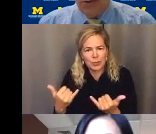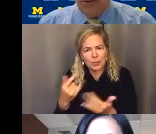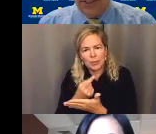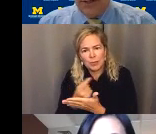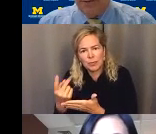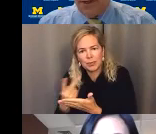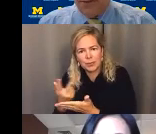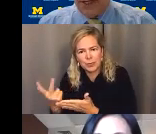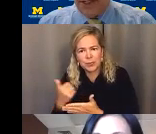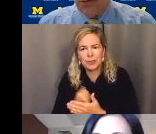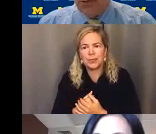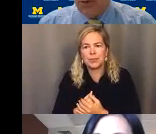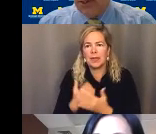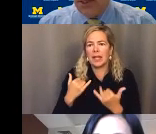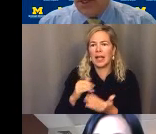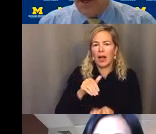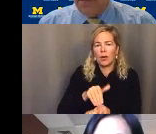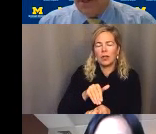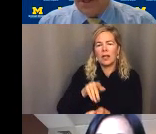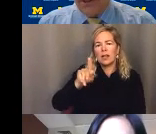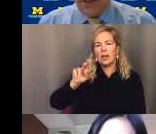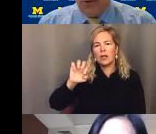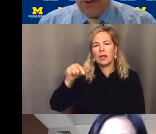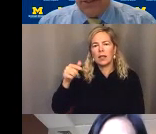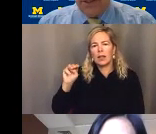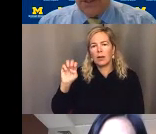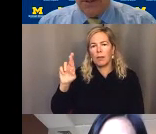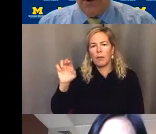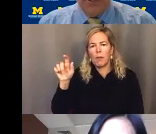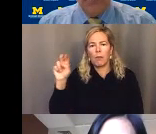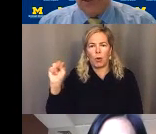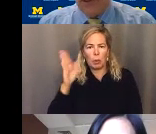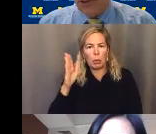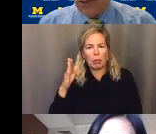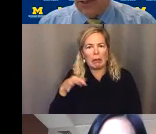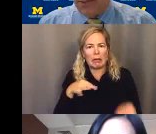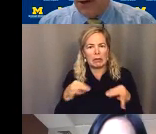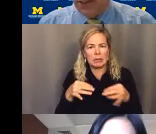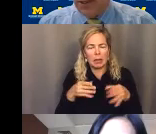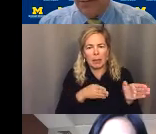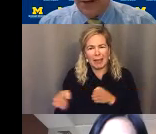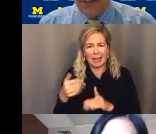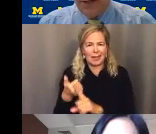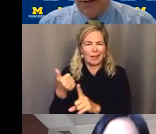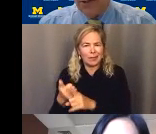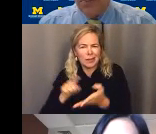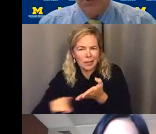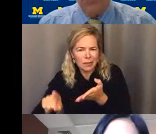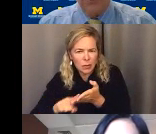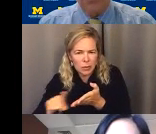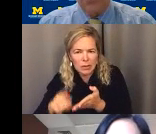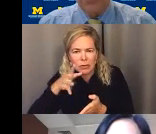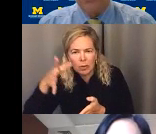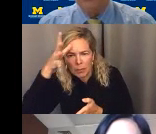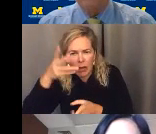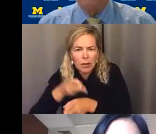will go over data from our planning tool. Dr. Kang Morgan has done prior research in parenting and family care, so she brings a